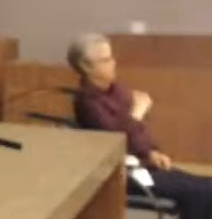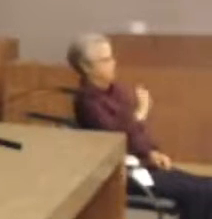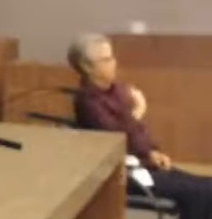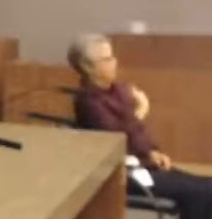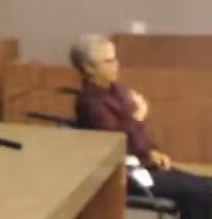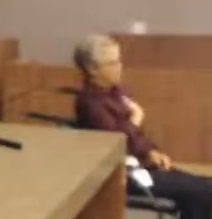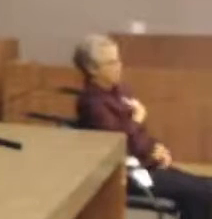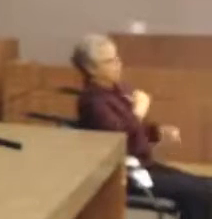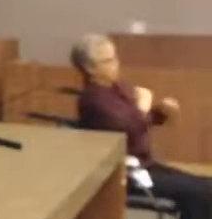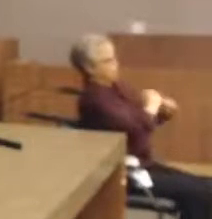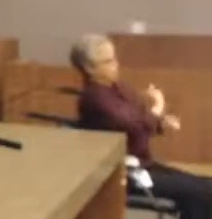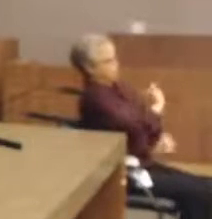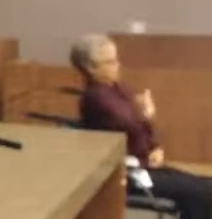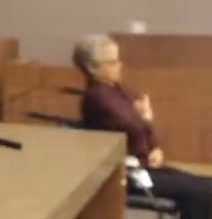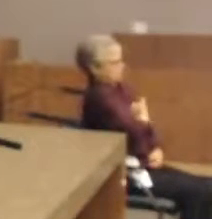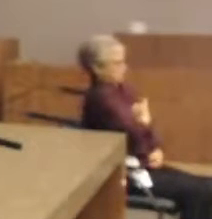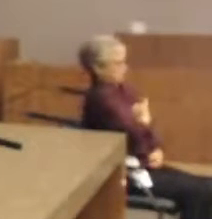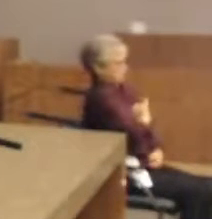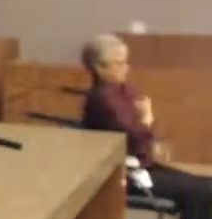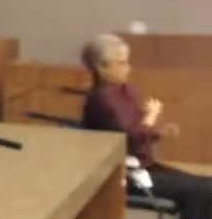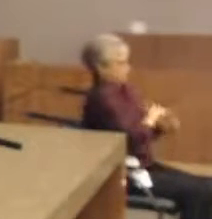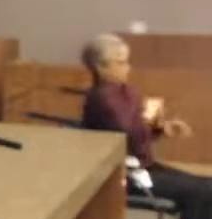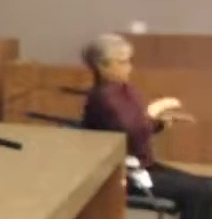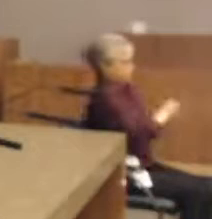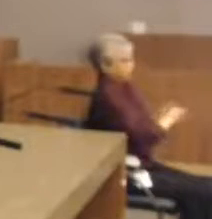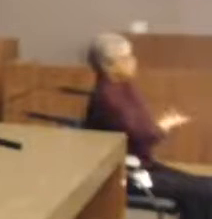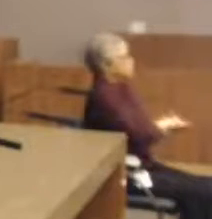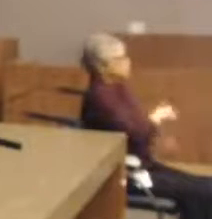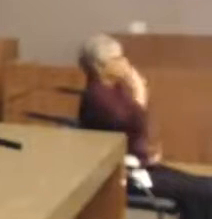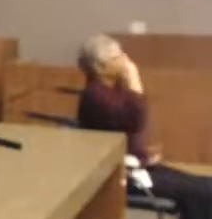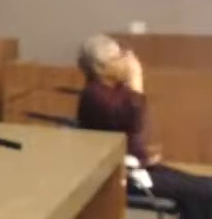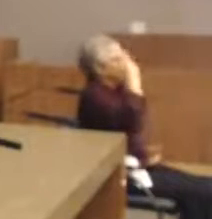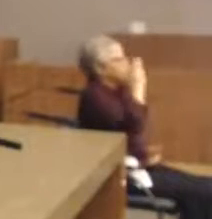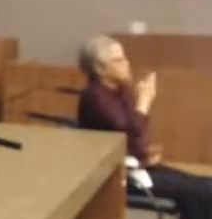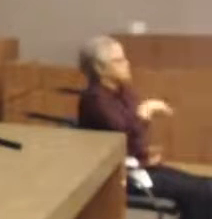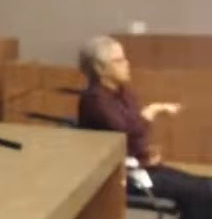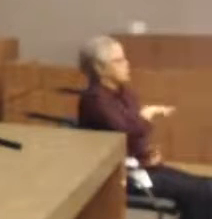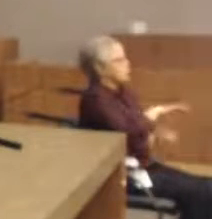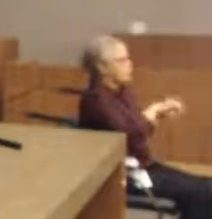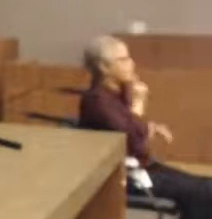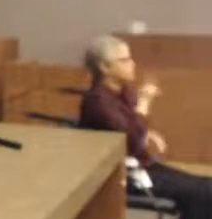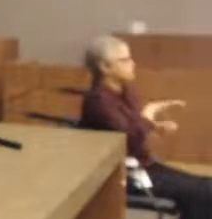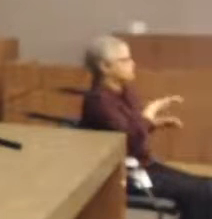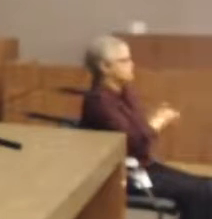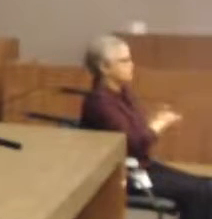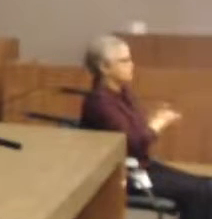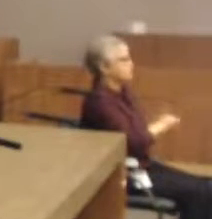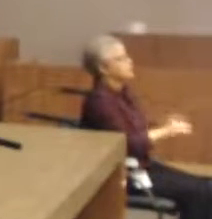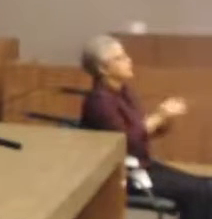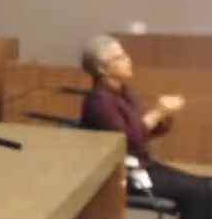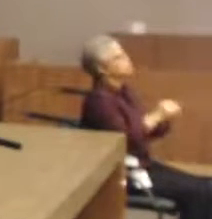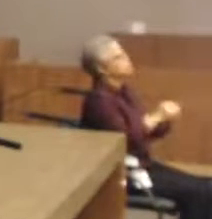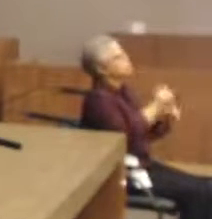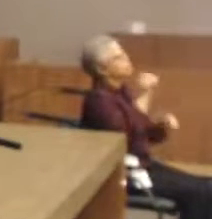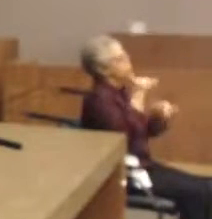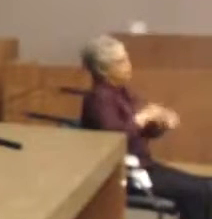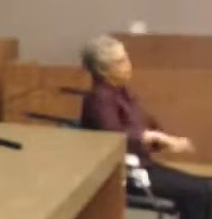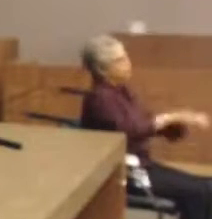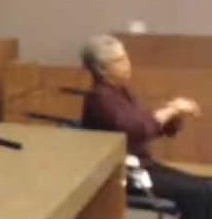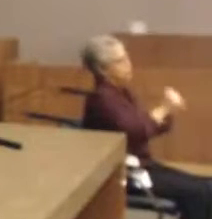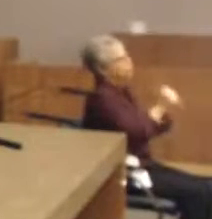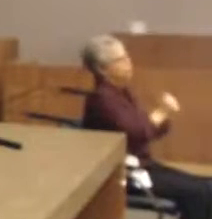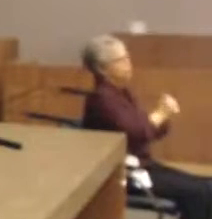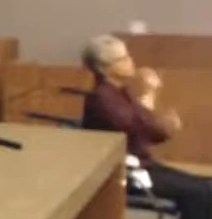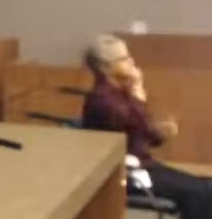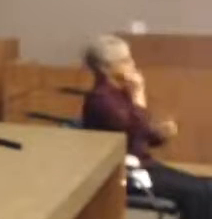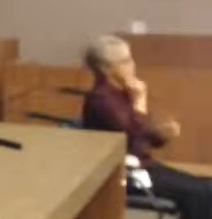recognize that this is what's happened. And it's more common in victims with a history of sexual abuse or trauma. So like I said, the young woman that I